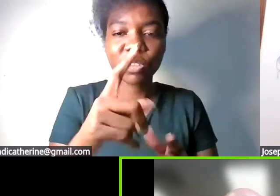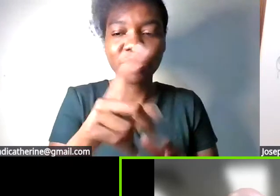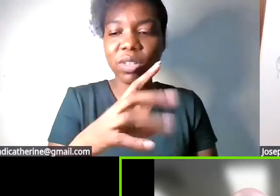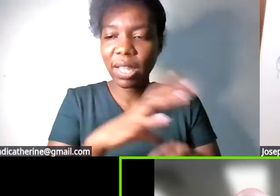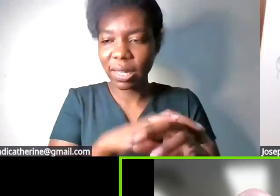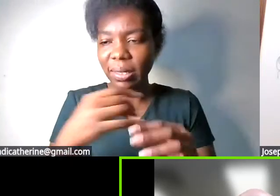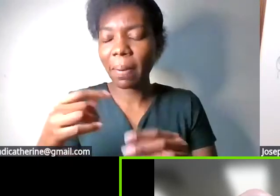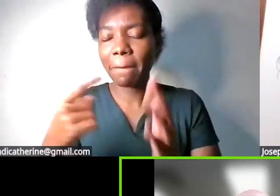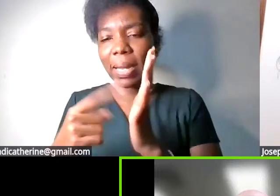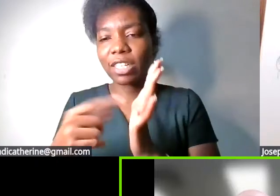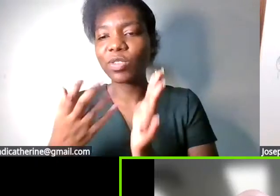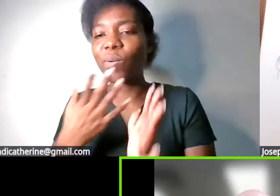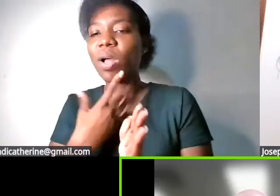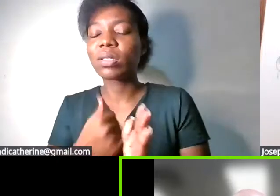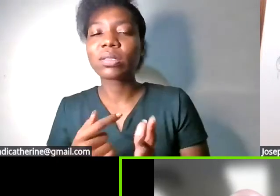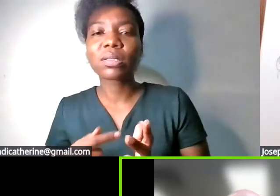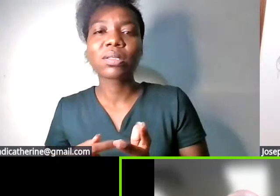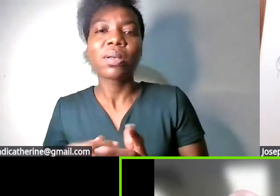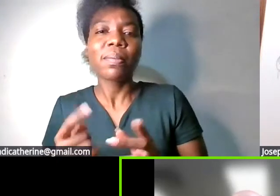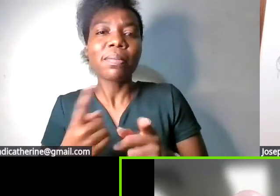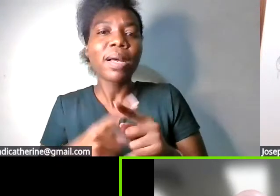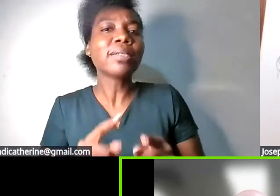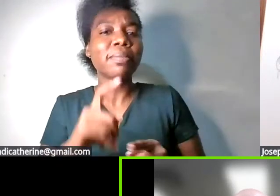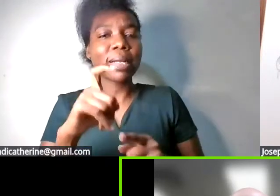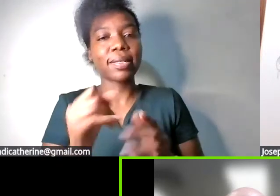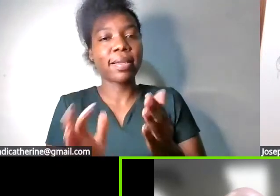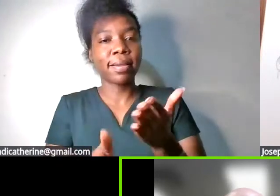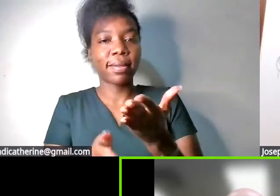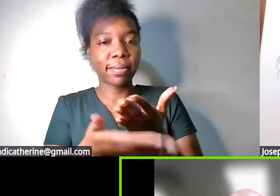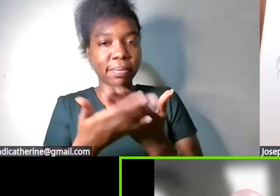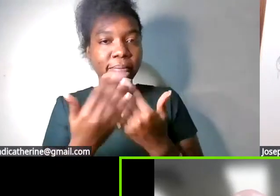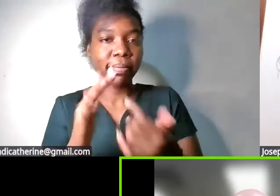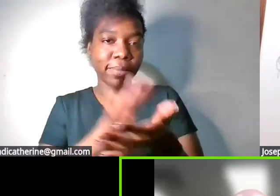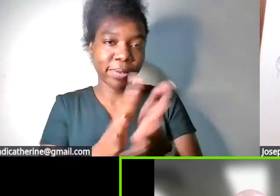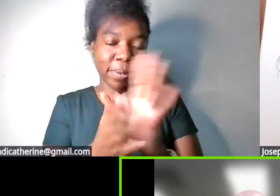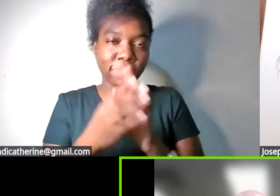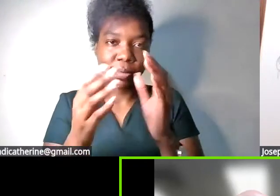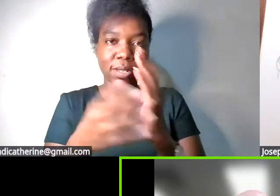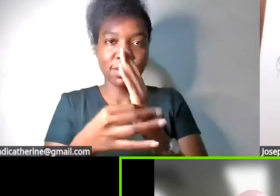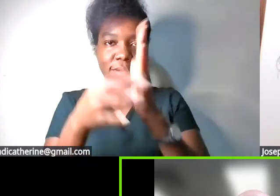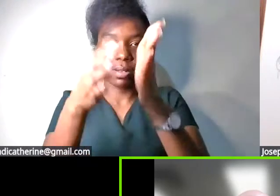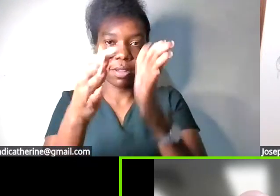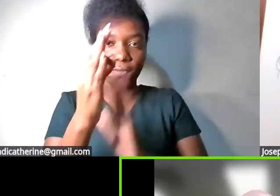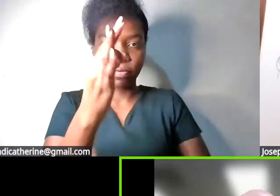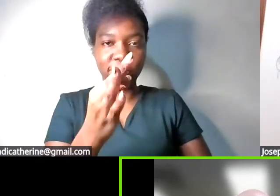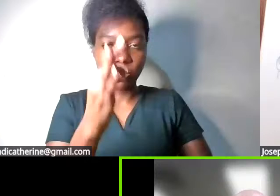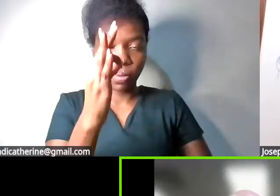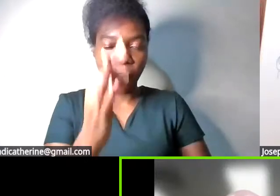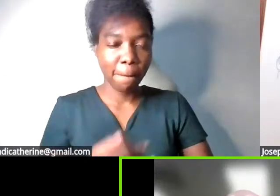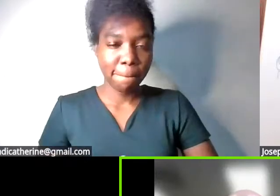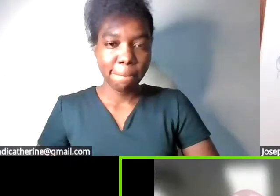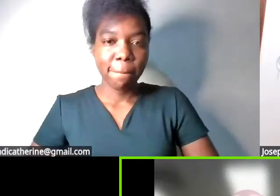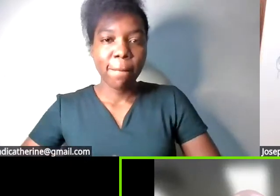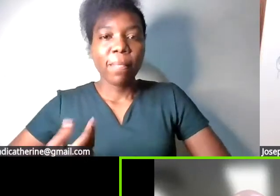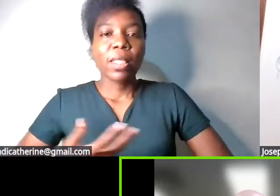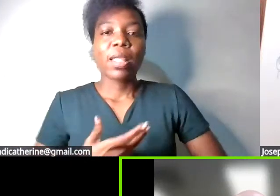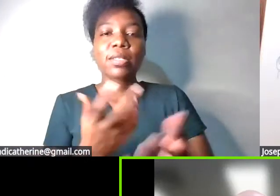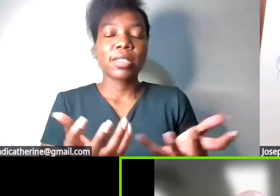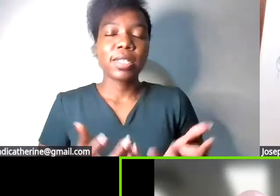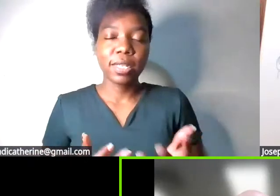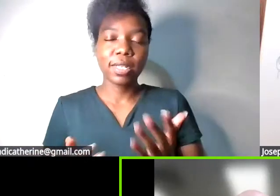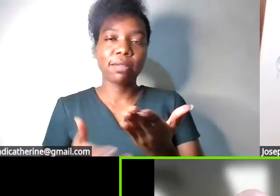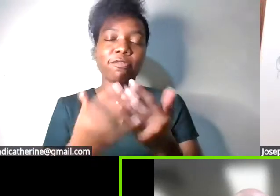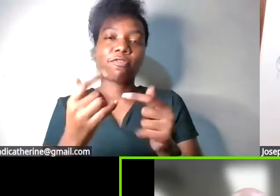good university. We want to help them to become a leader of the future, but we need the help from the parent.